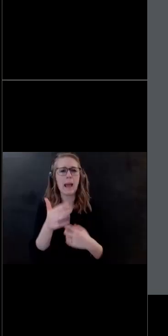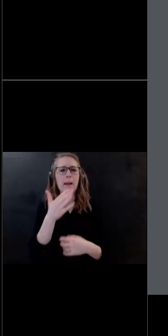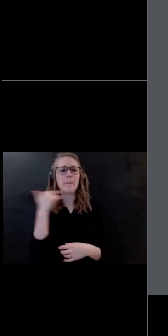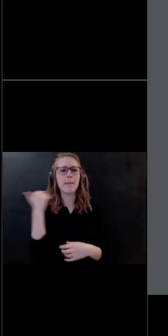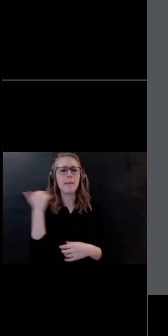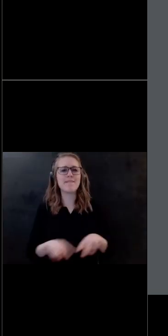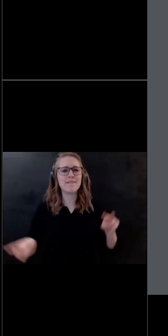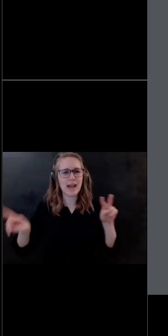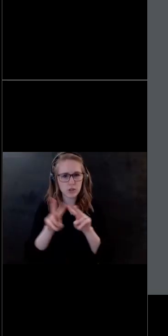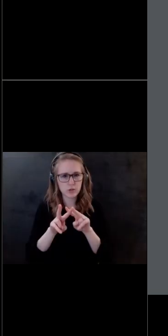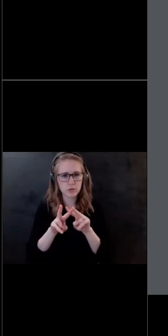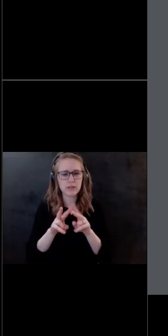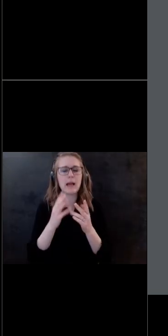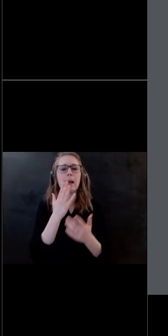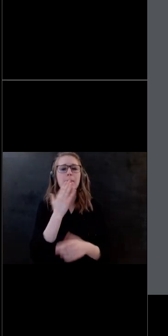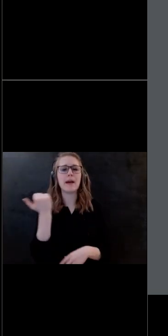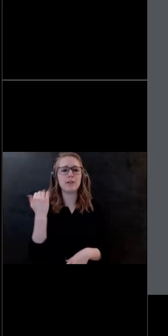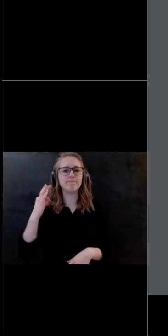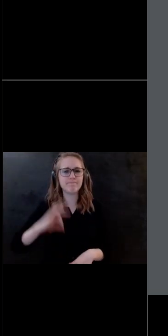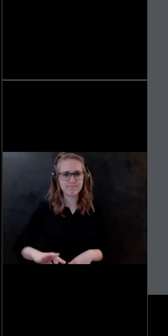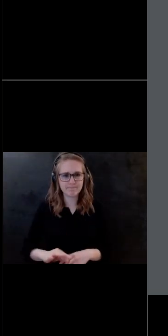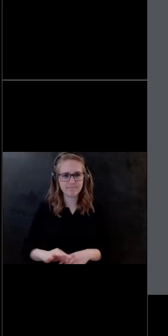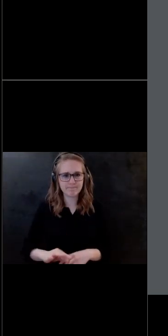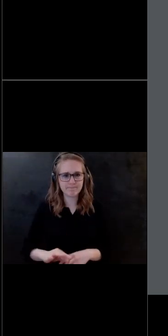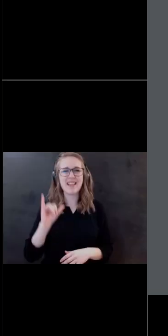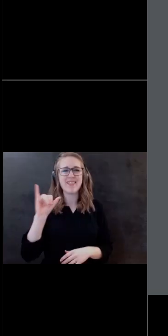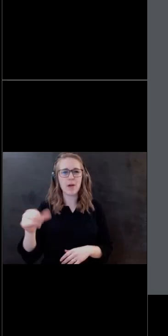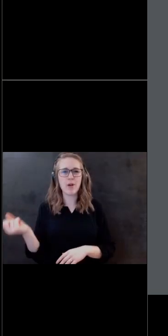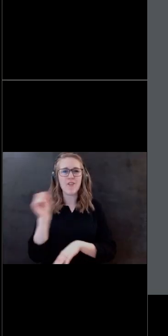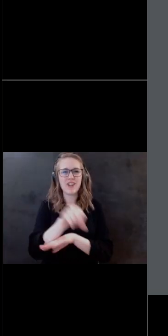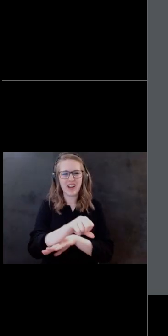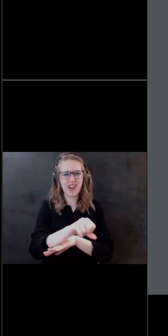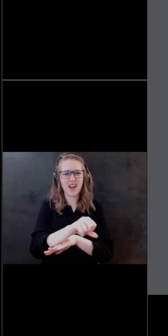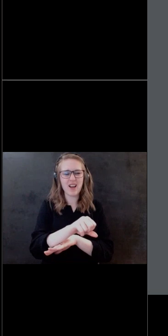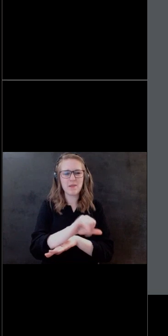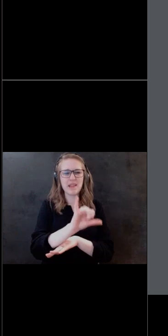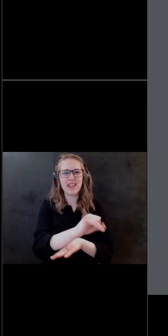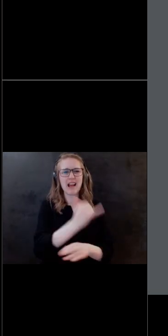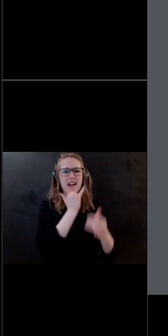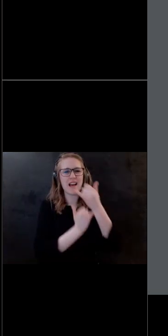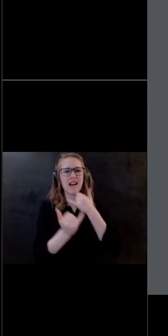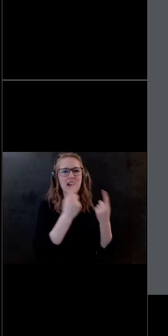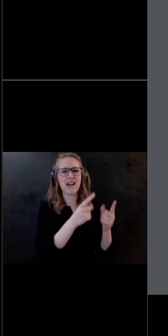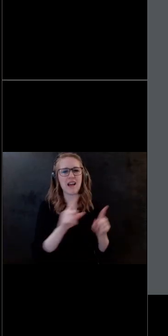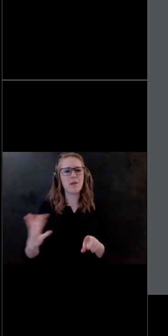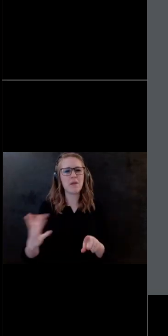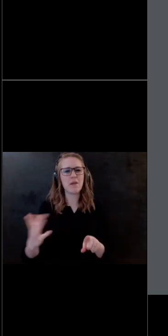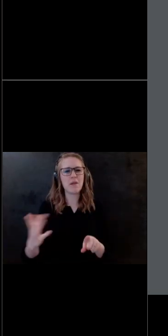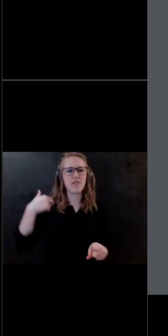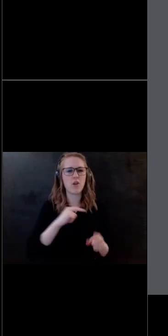much greater, and that would overcome the mistakes made by the prior owner.